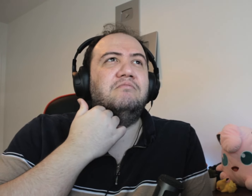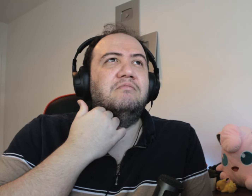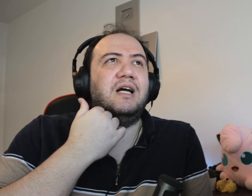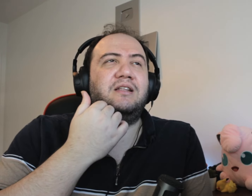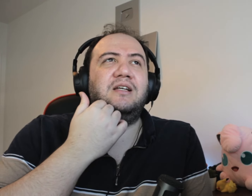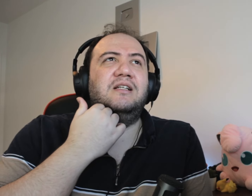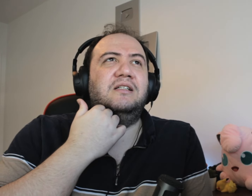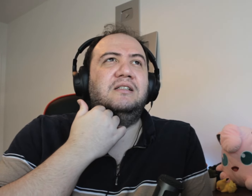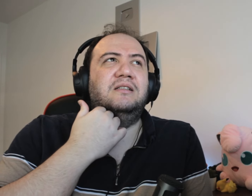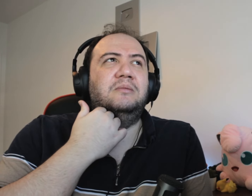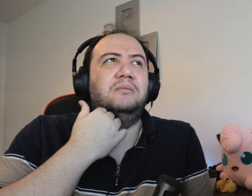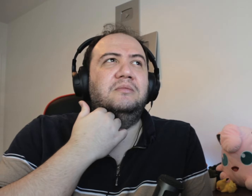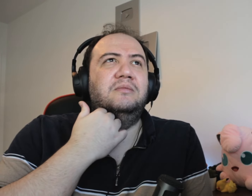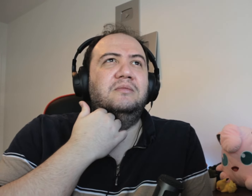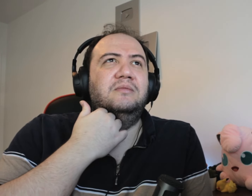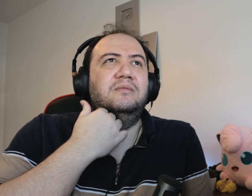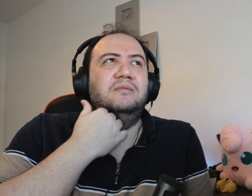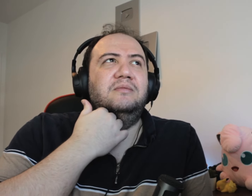I think